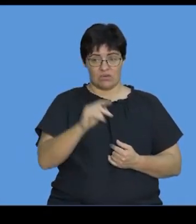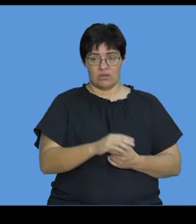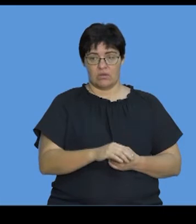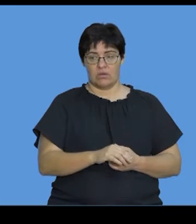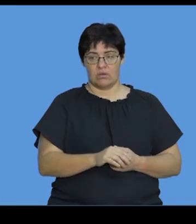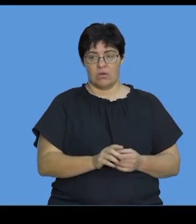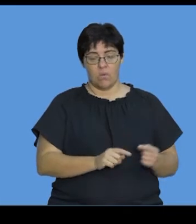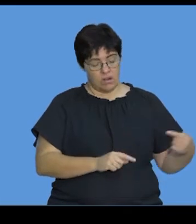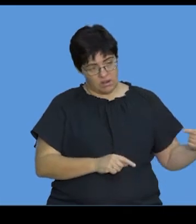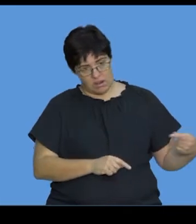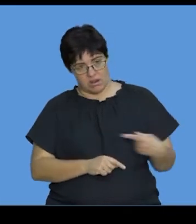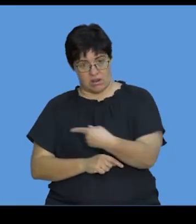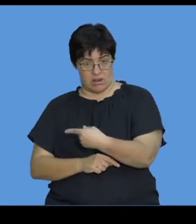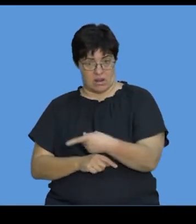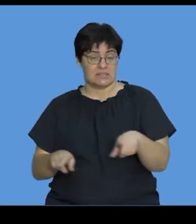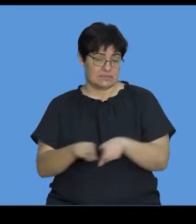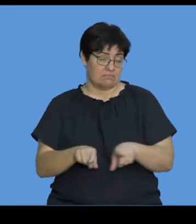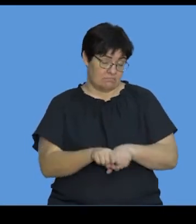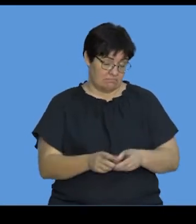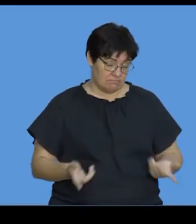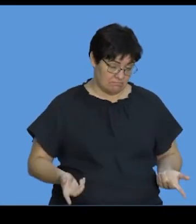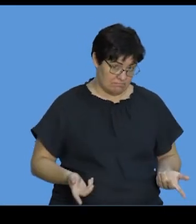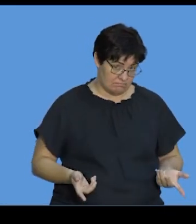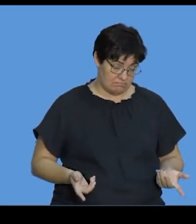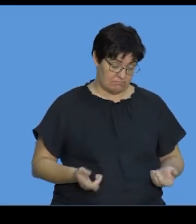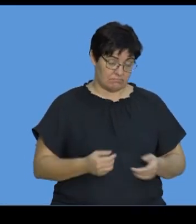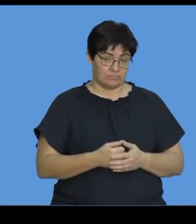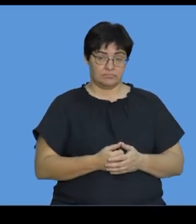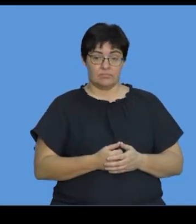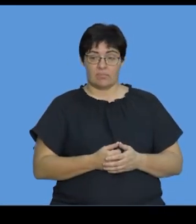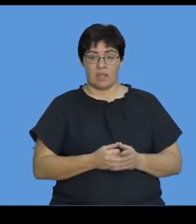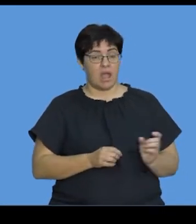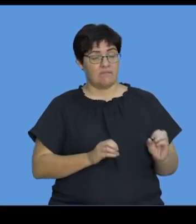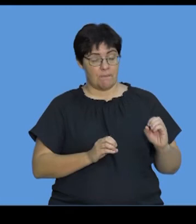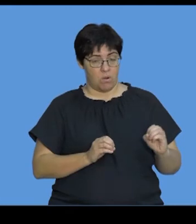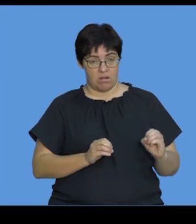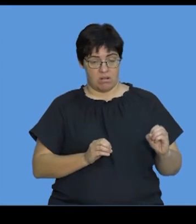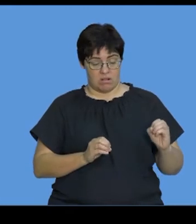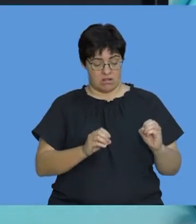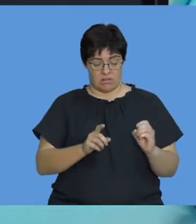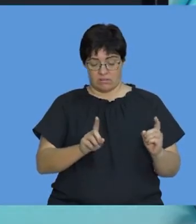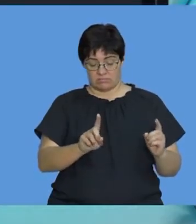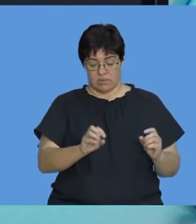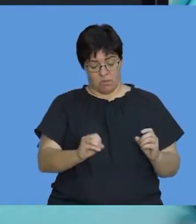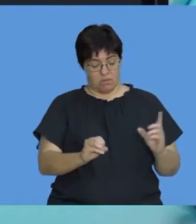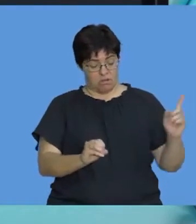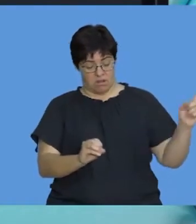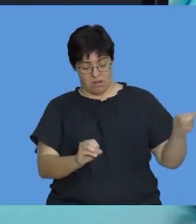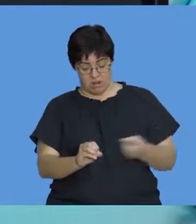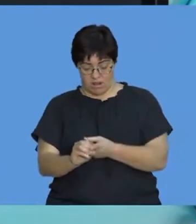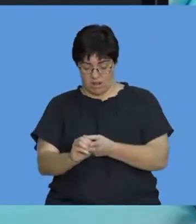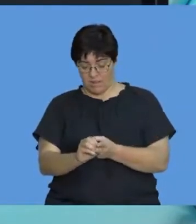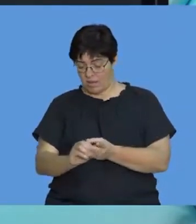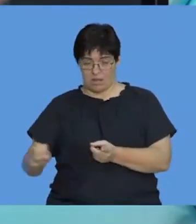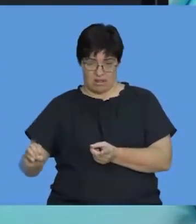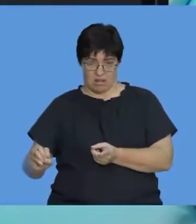speaking, should be going to the right as well, okay? If it's not going to the right, then something's gone very wrong from a science